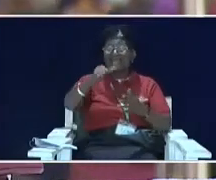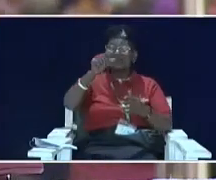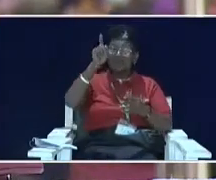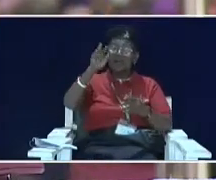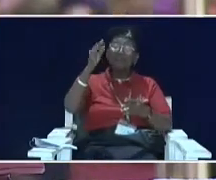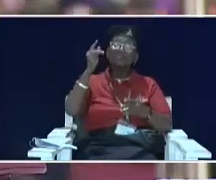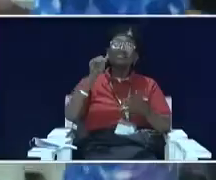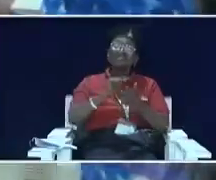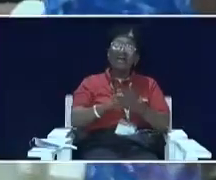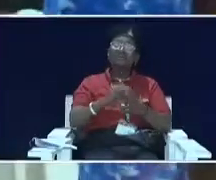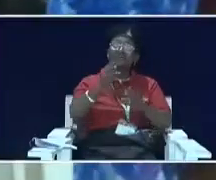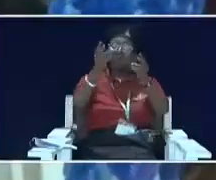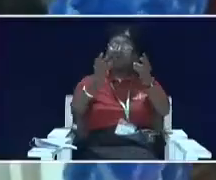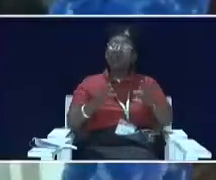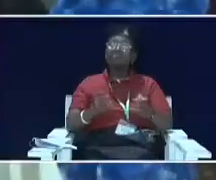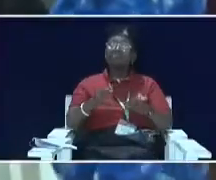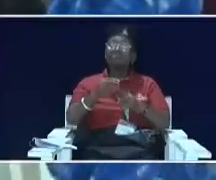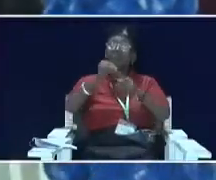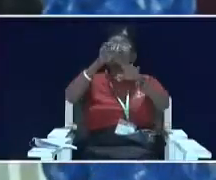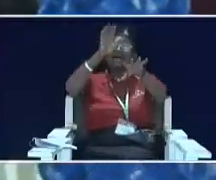will give you tonight.